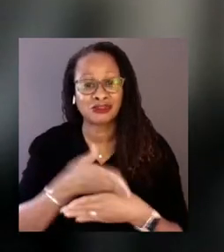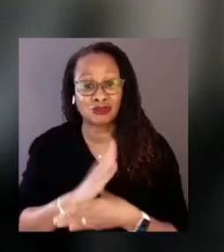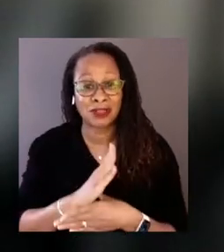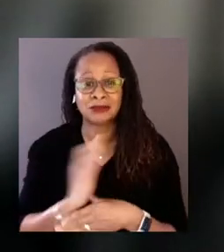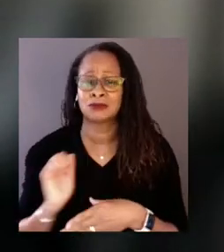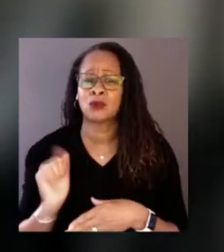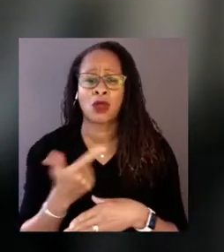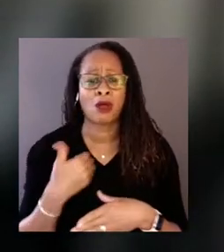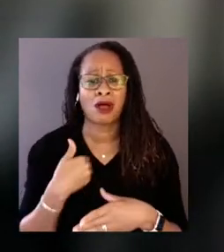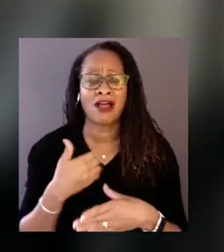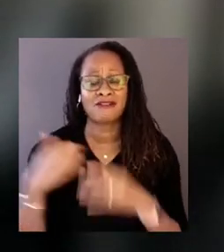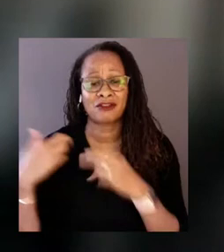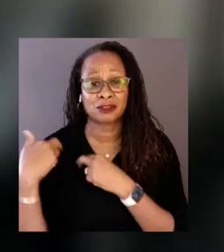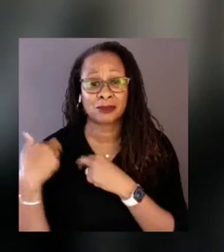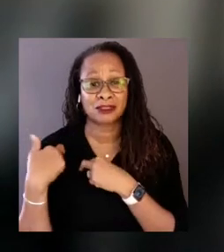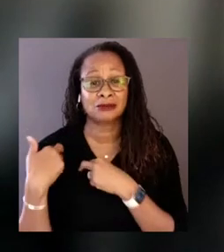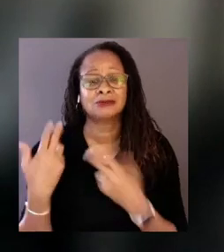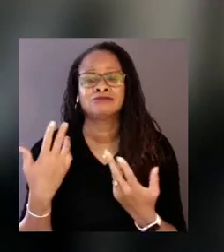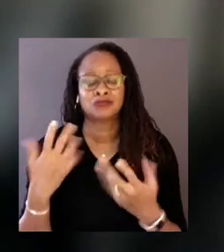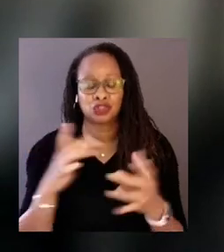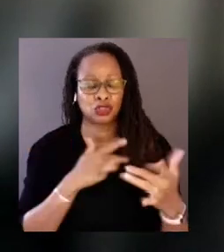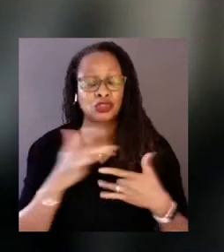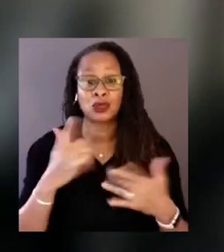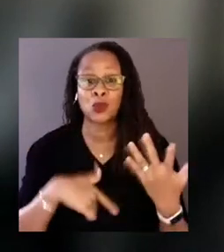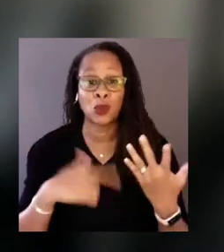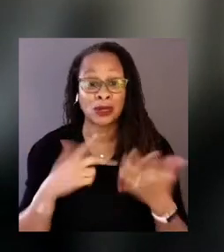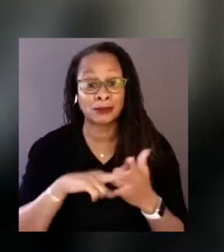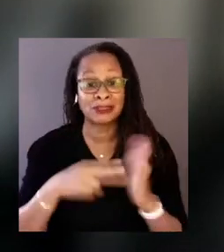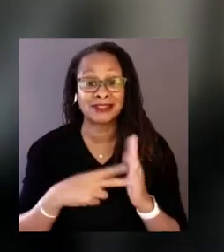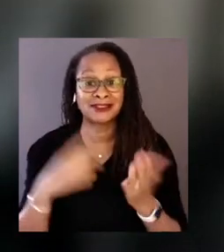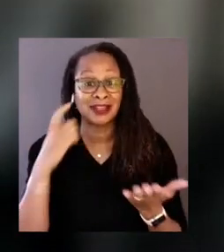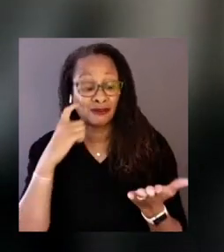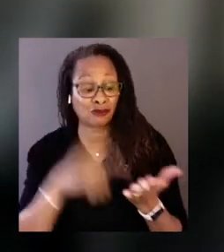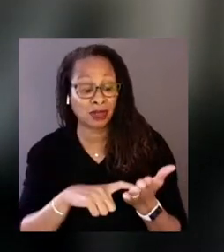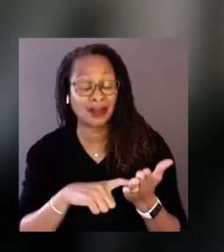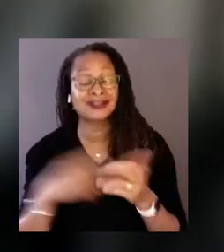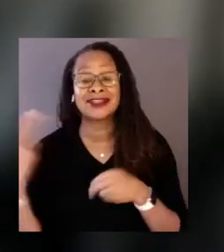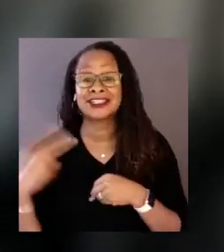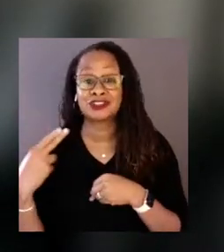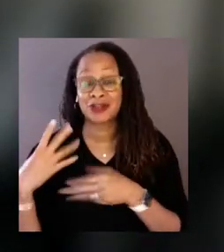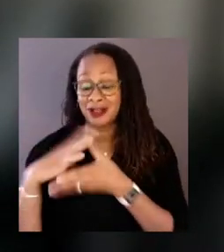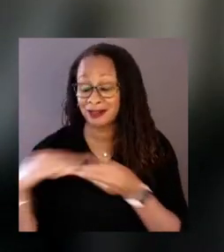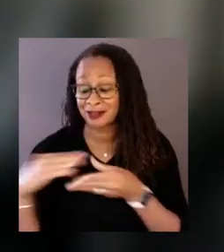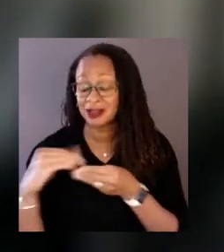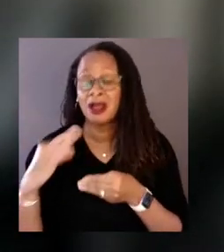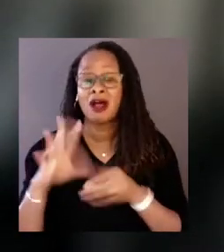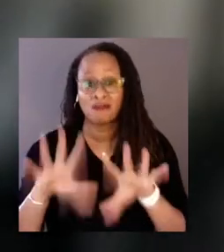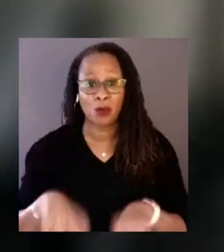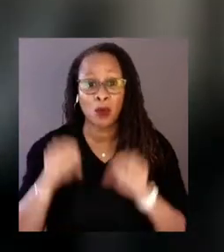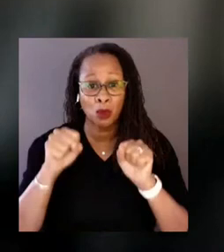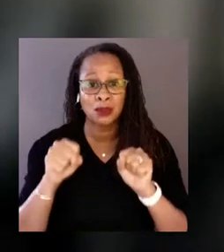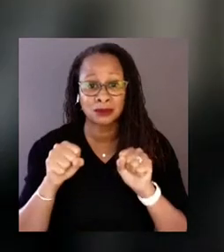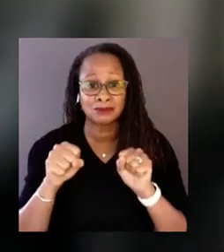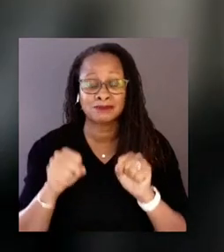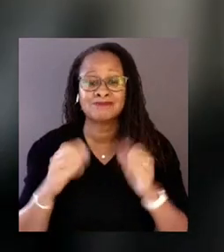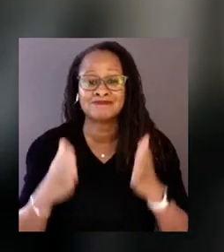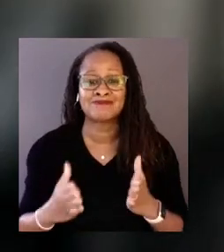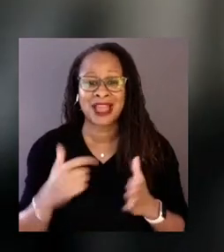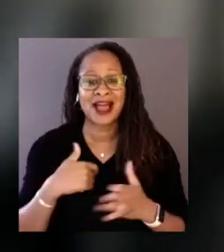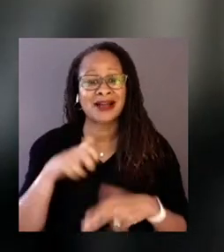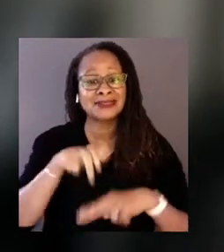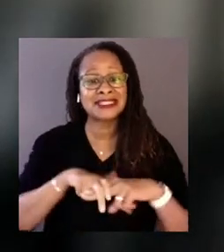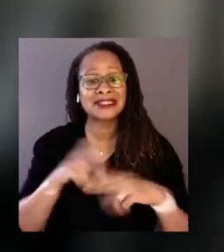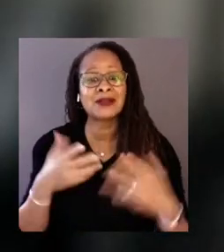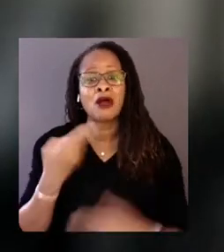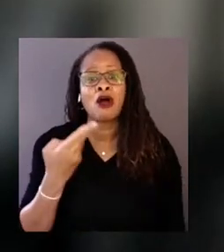to consider what it means to acknowledge the history and legacy of colonialism. I am sitting in Harlem,